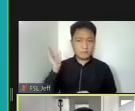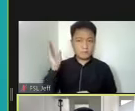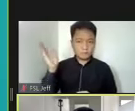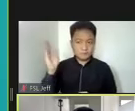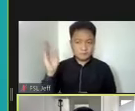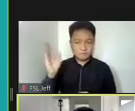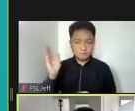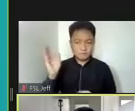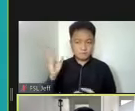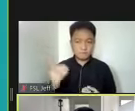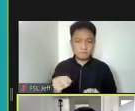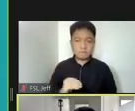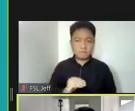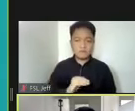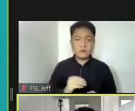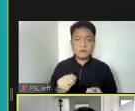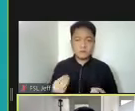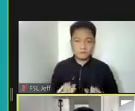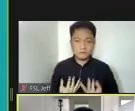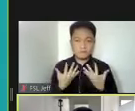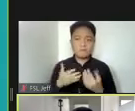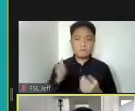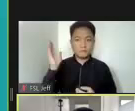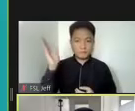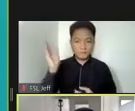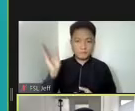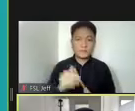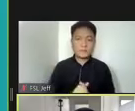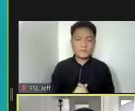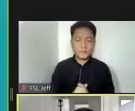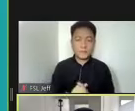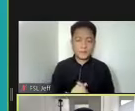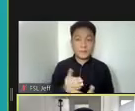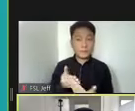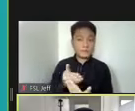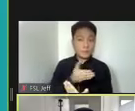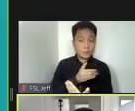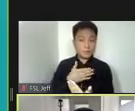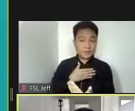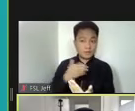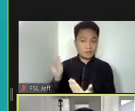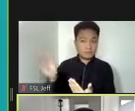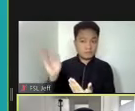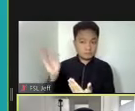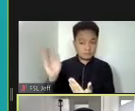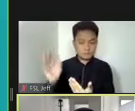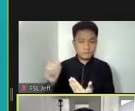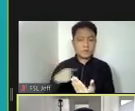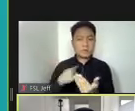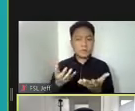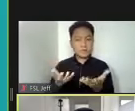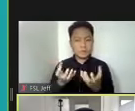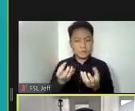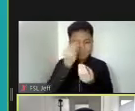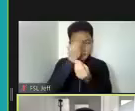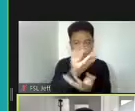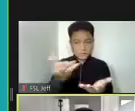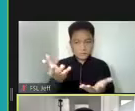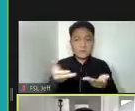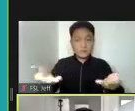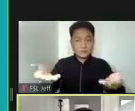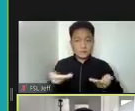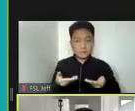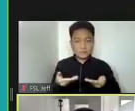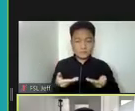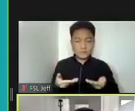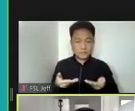talk, I'd like to invite everyone to a virtual exercise. No? Please imagine yourself standing with one leg